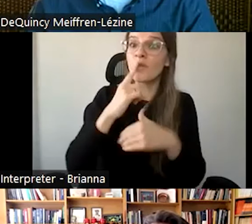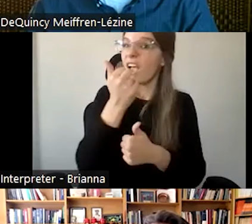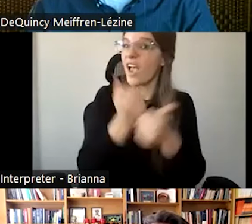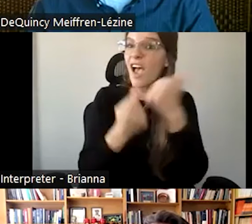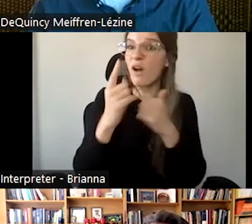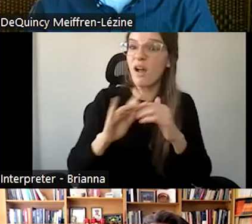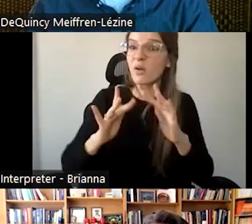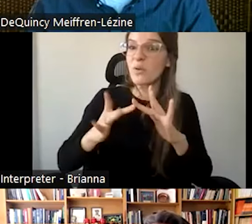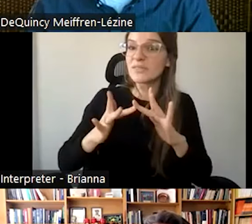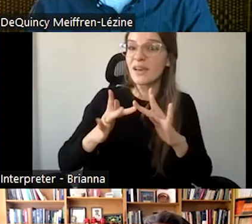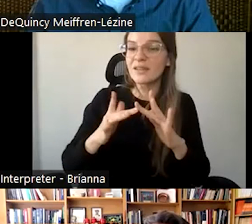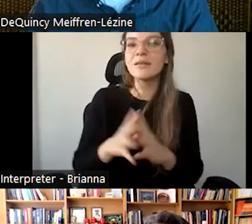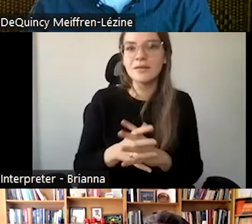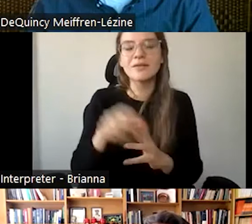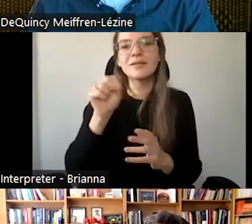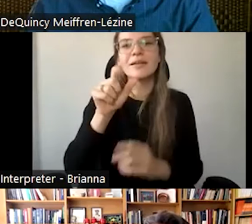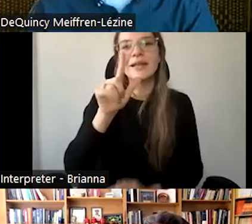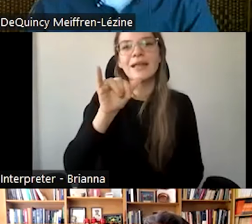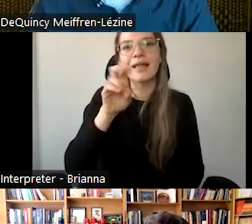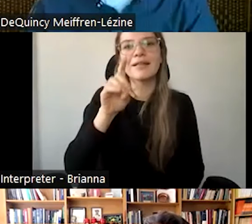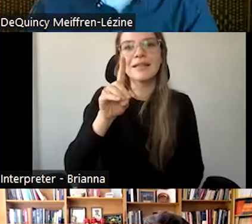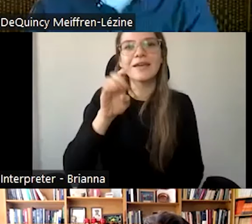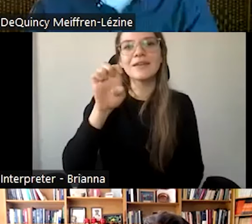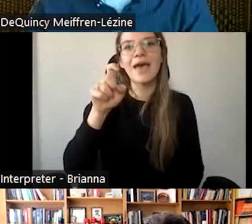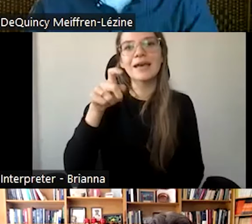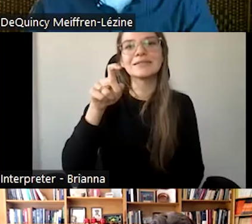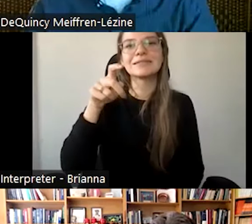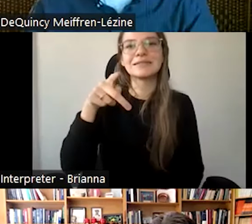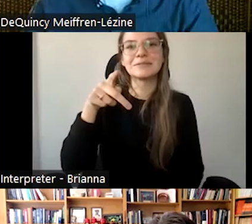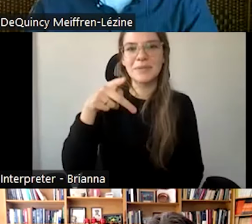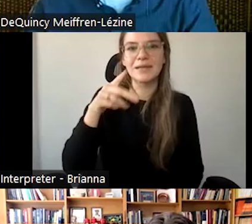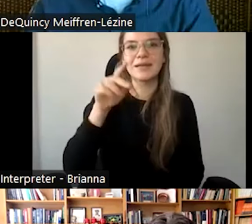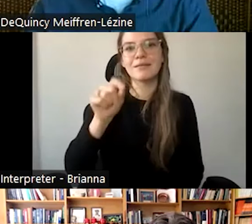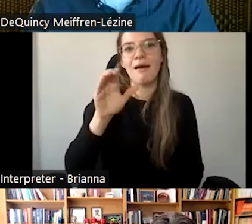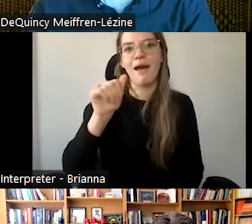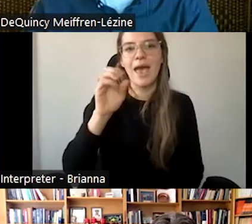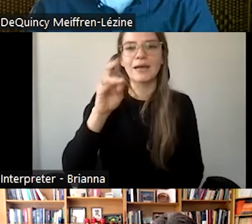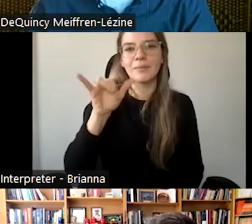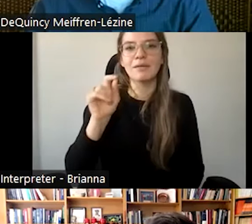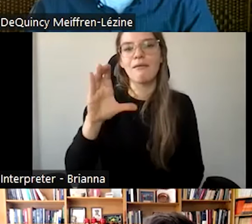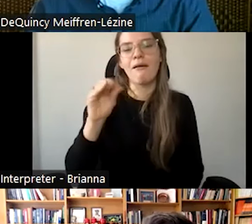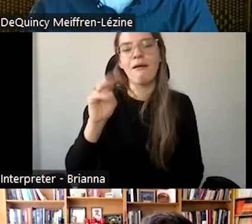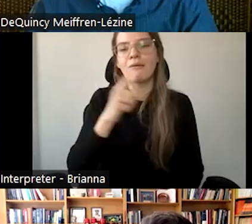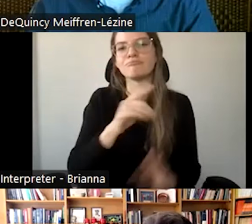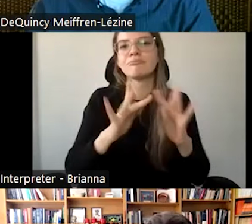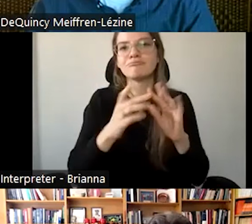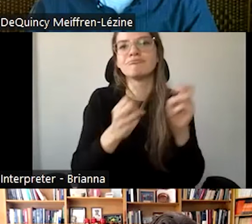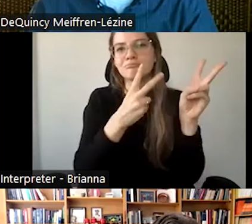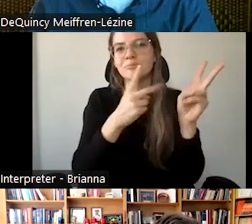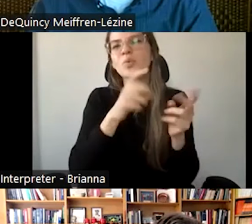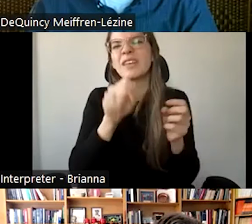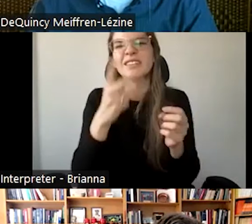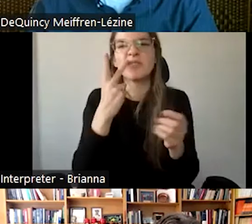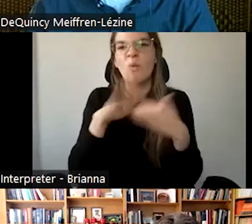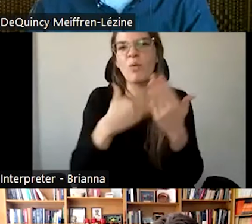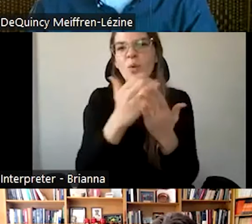Yep, at livedexp.academy. Terrific. Well, thank you so much. I think